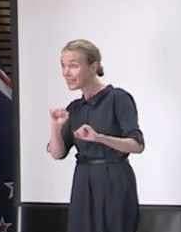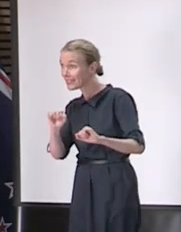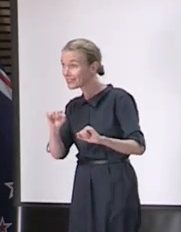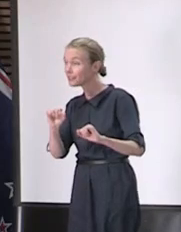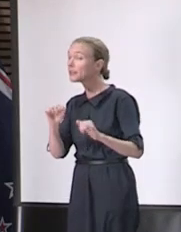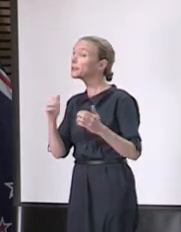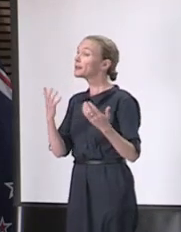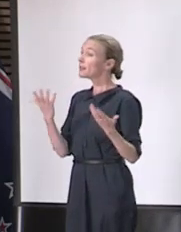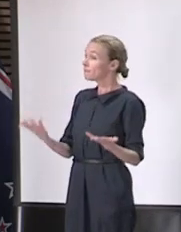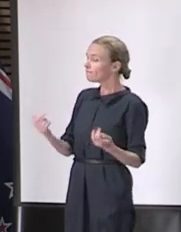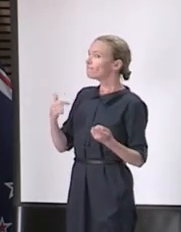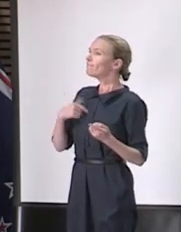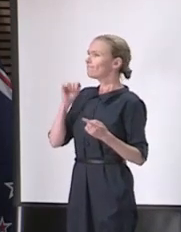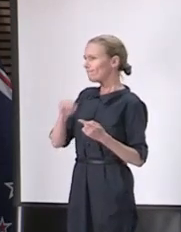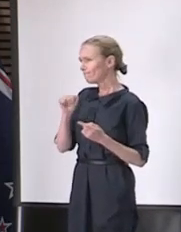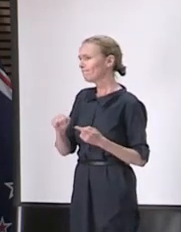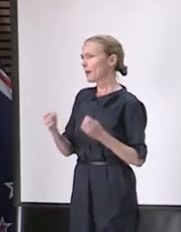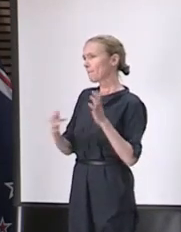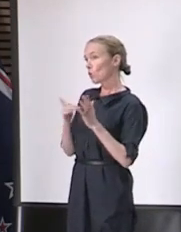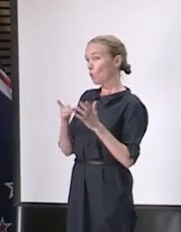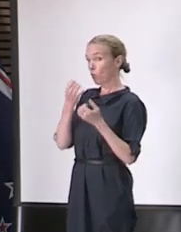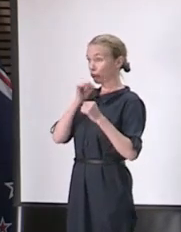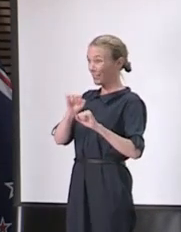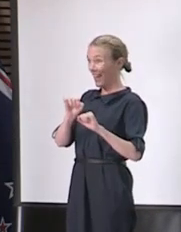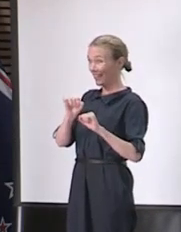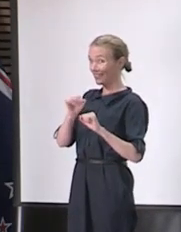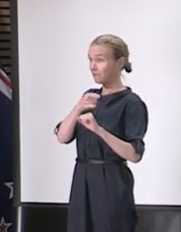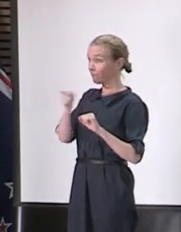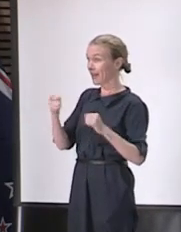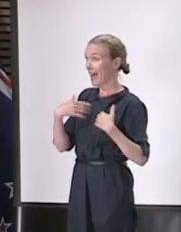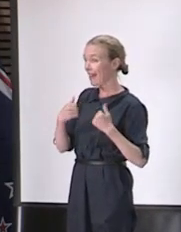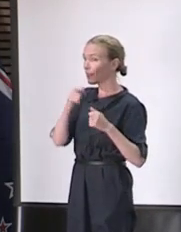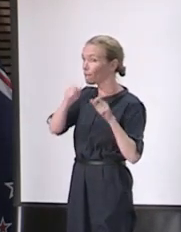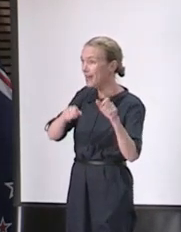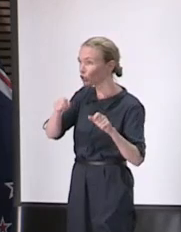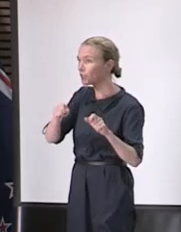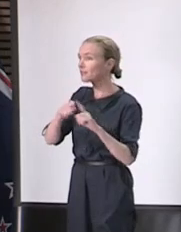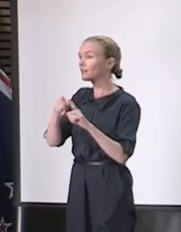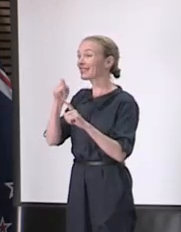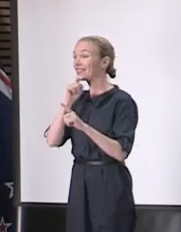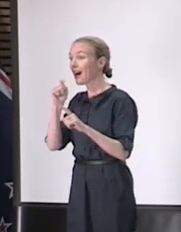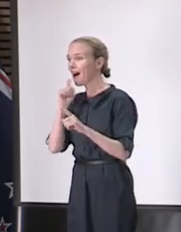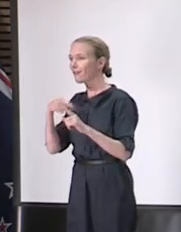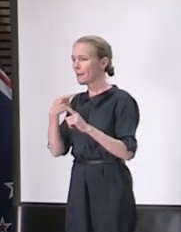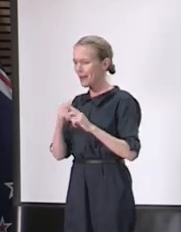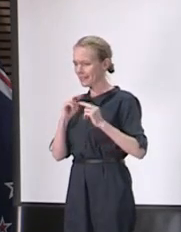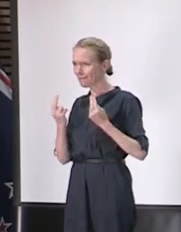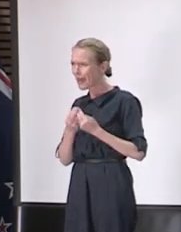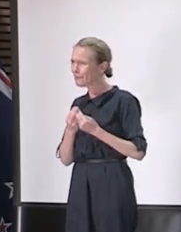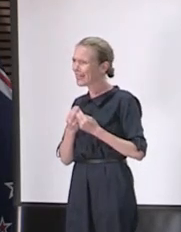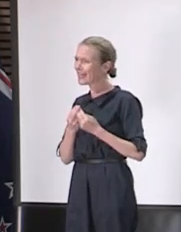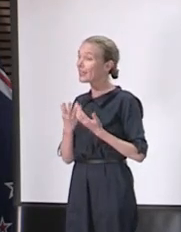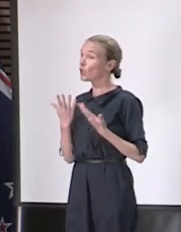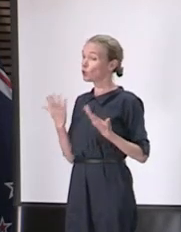protect visitors, patients and staff, while of course enabling those very important human interactions that are so essential, especially